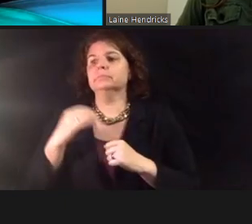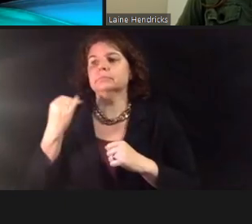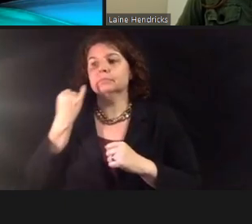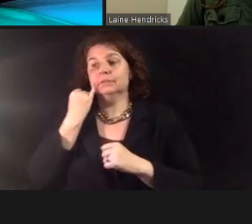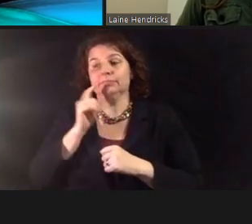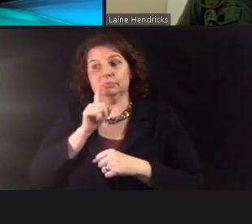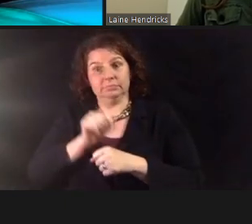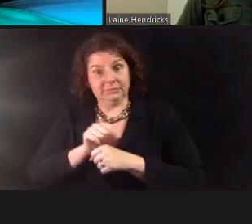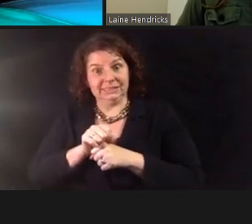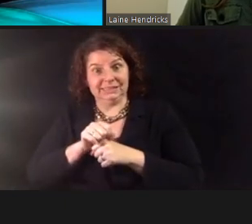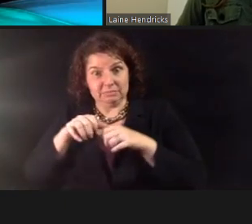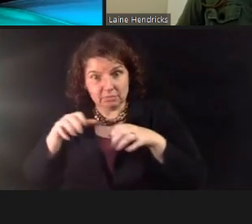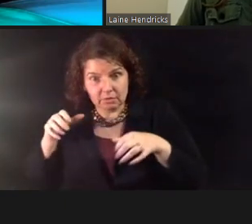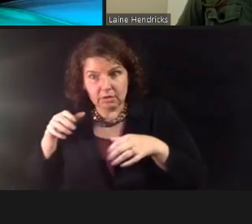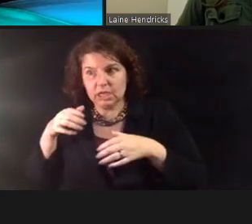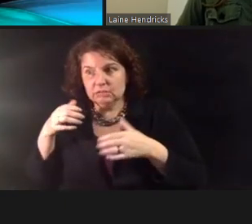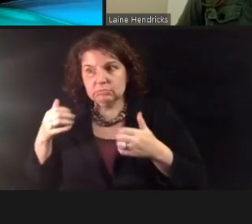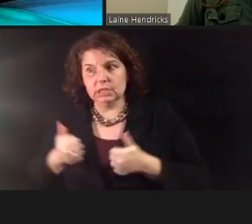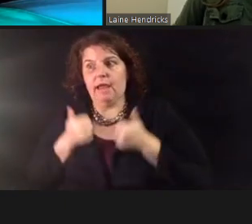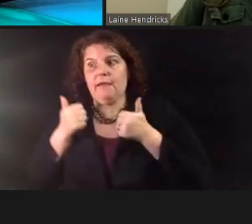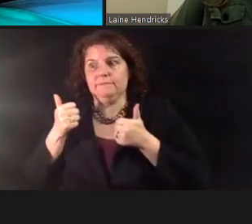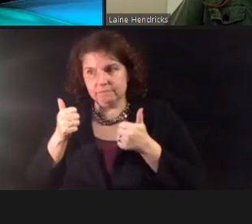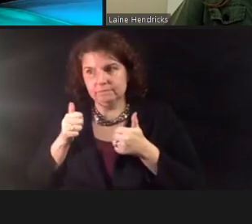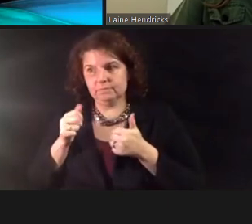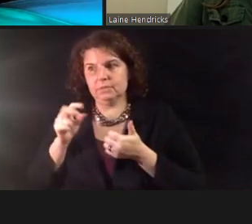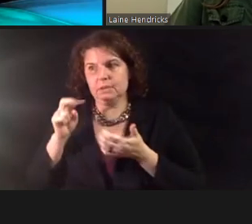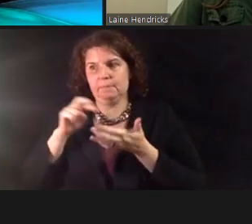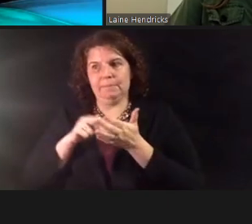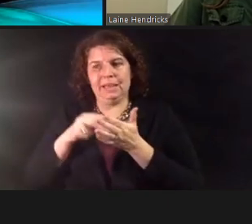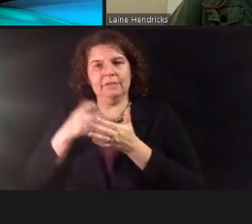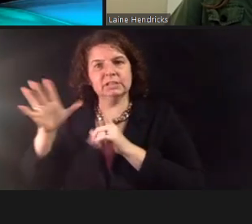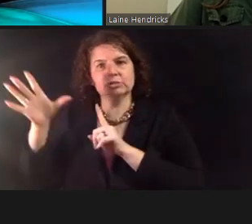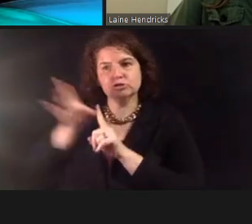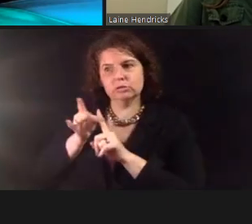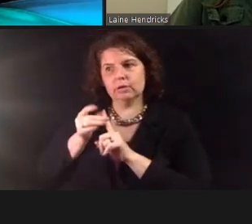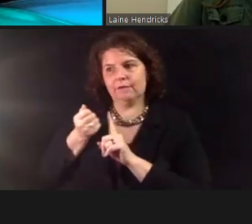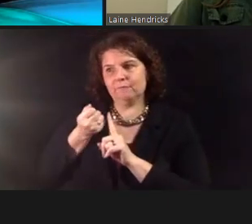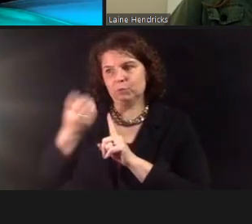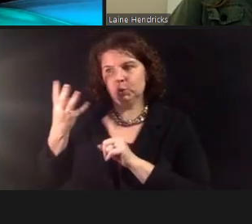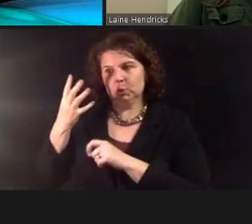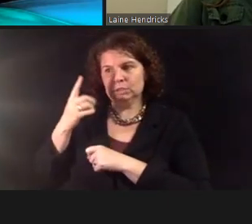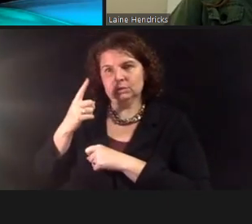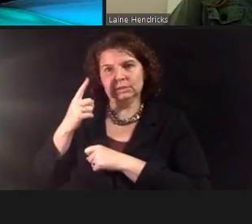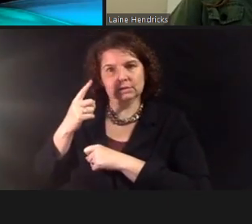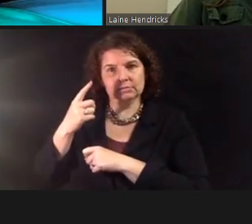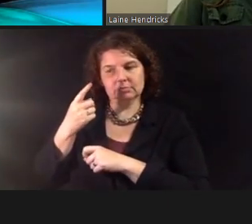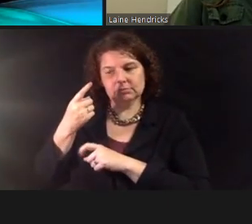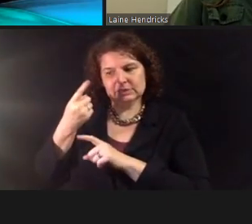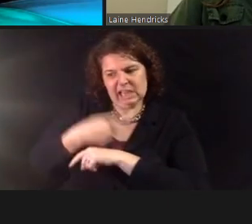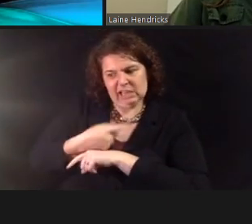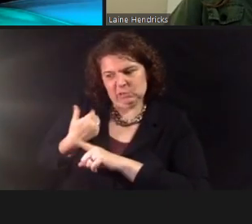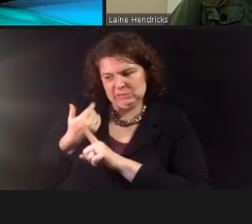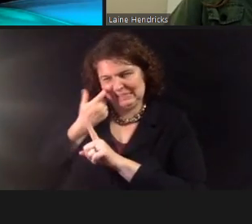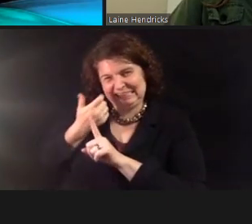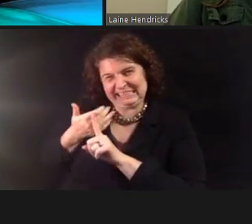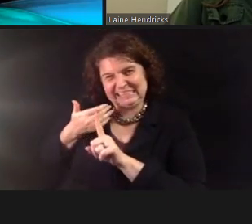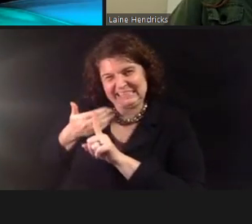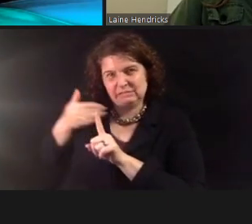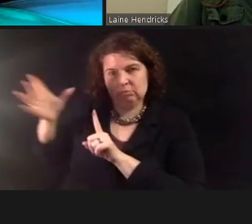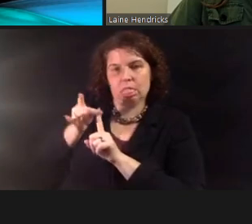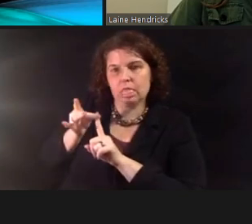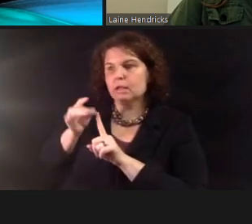you've been infected in the last few days. It doesn't tell you about historical. You may have been if you were infected 2 months